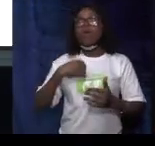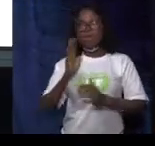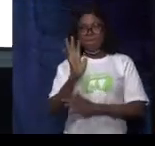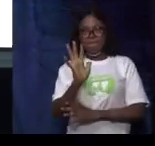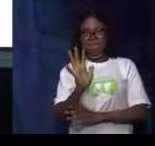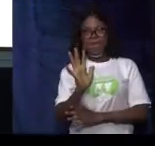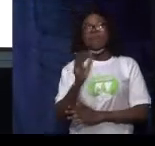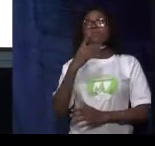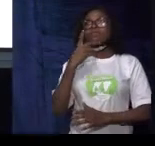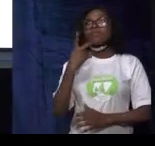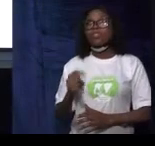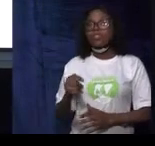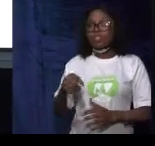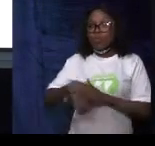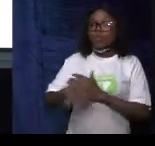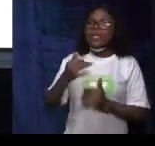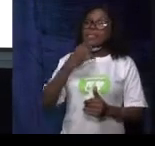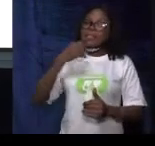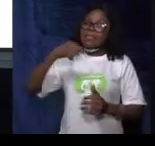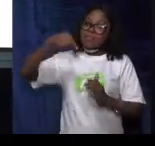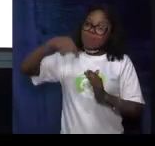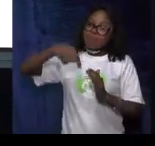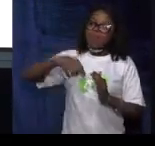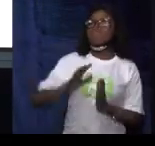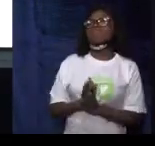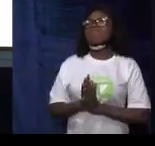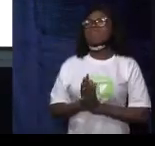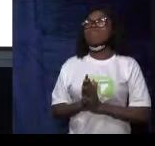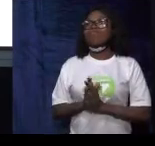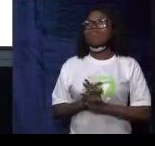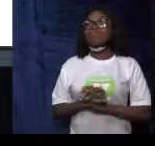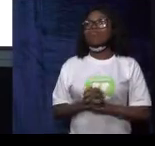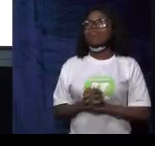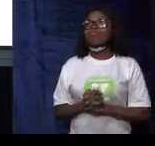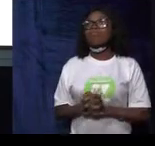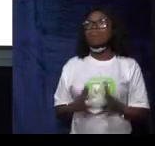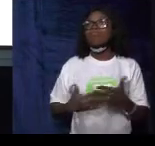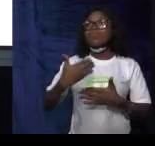5. And that is why 5 is the median.